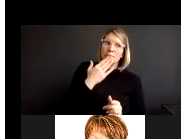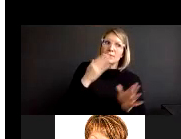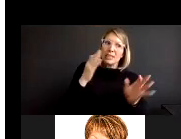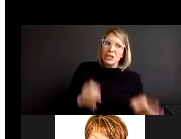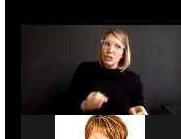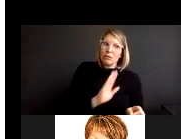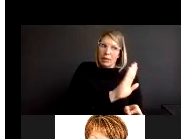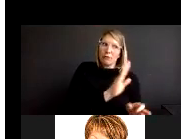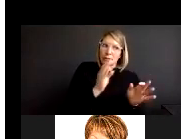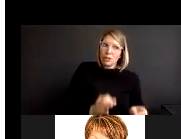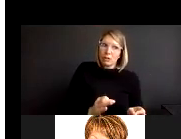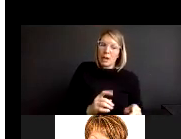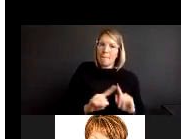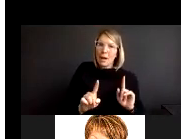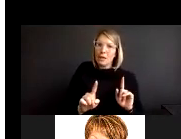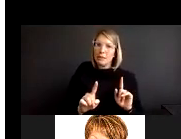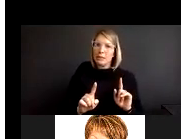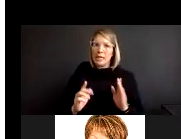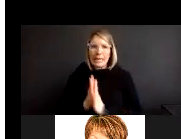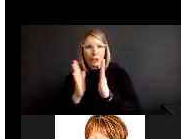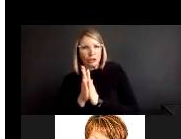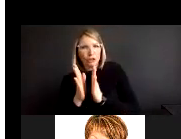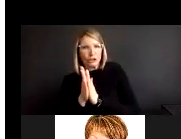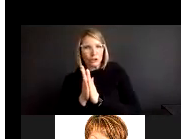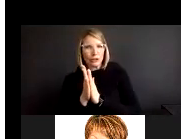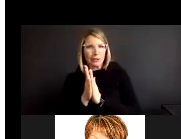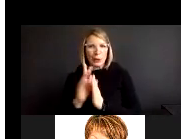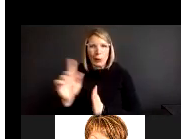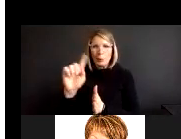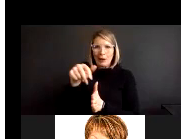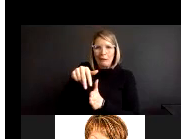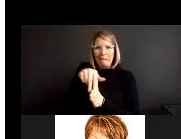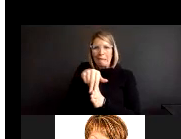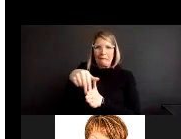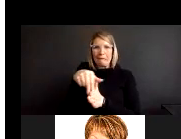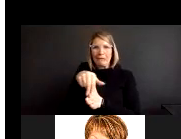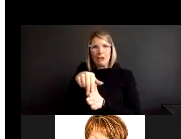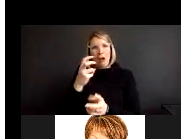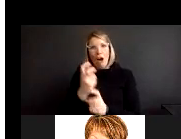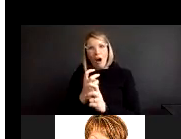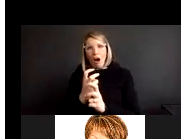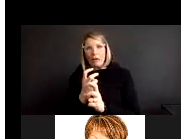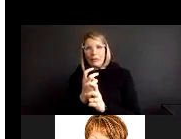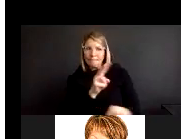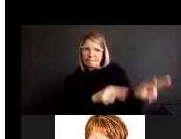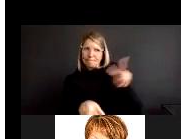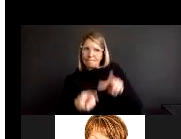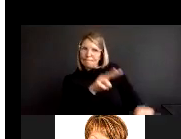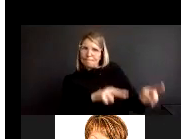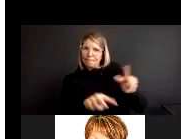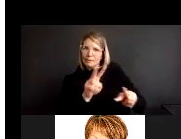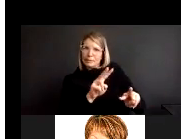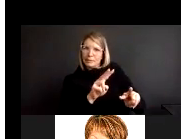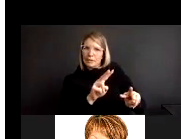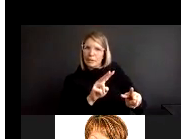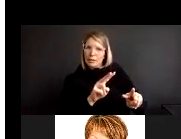protect. And I think that's kind of a fundamental dilemma that I think all folks struggle with. And the concept of capacity is